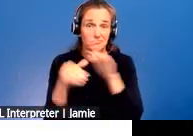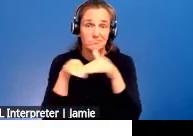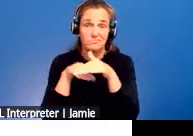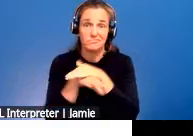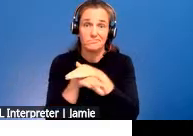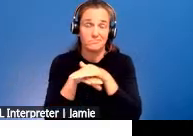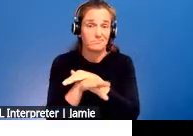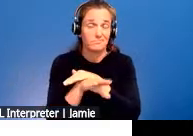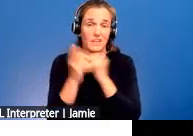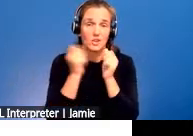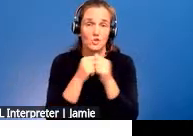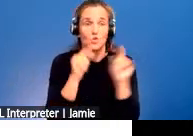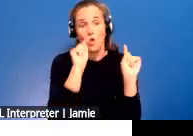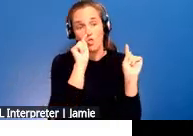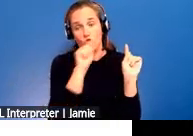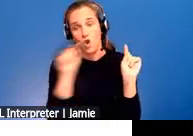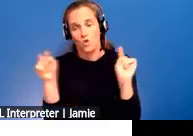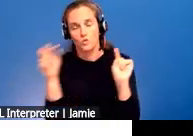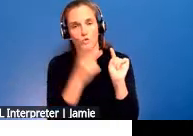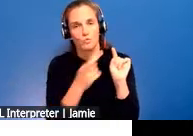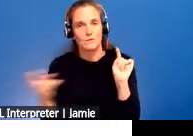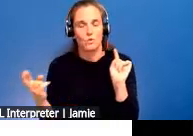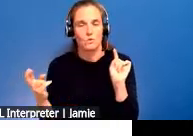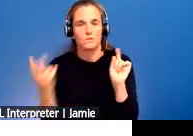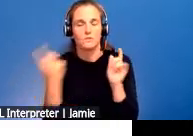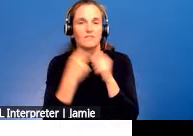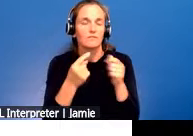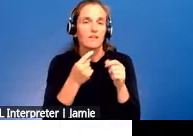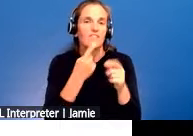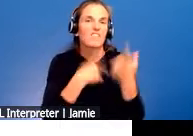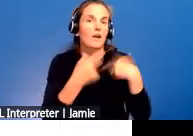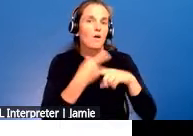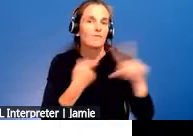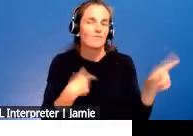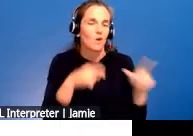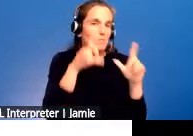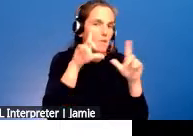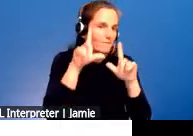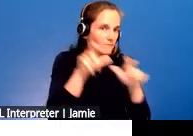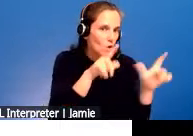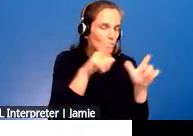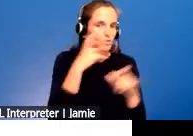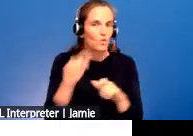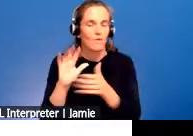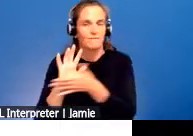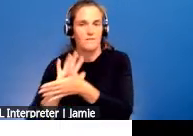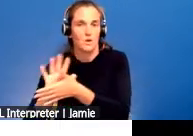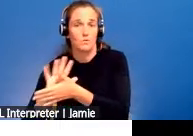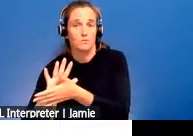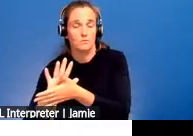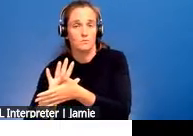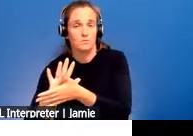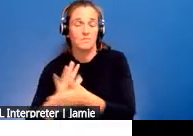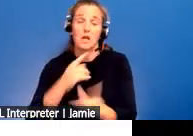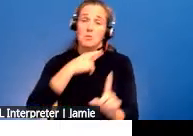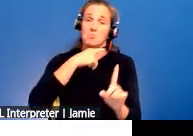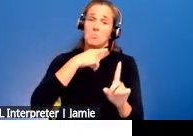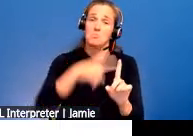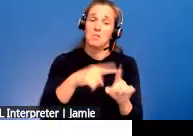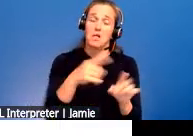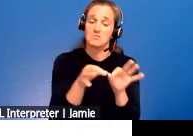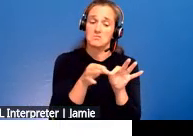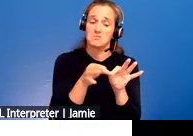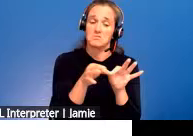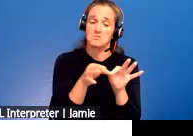inaccessibility to these resources presented in these photos or videos. In addition to the specific lack of captions, there were